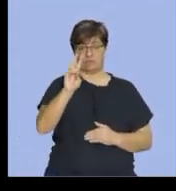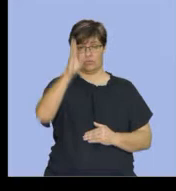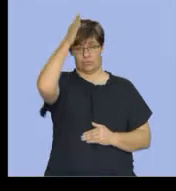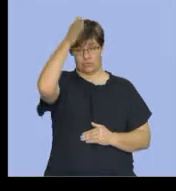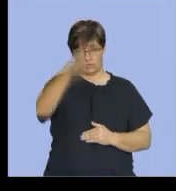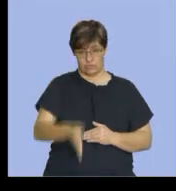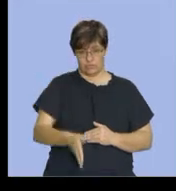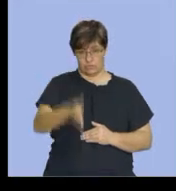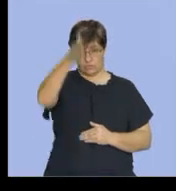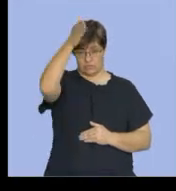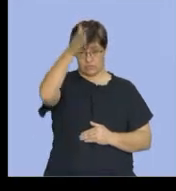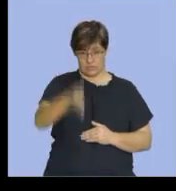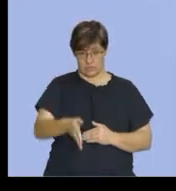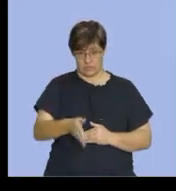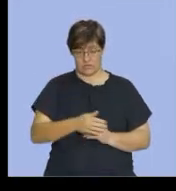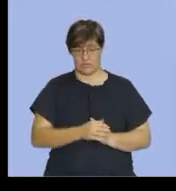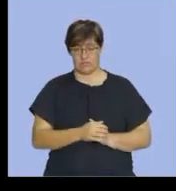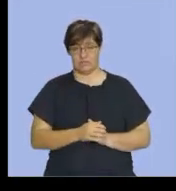F2